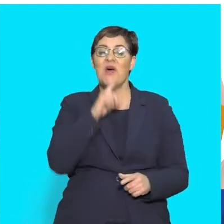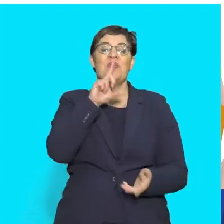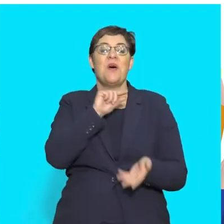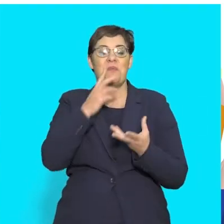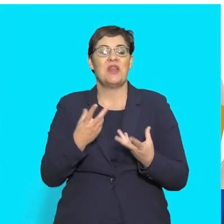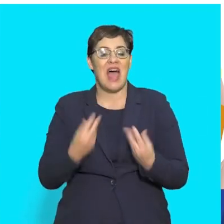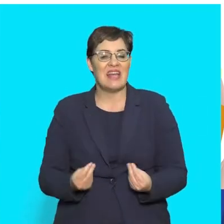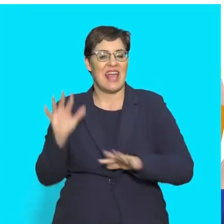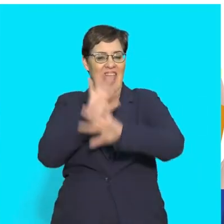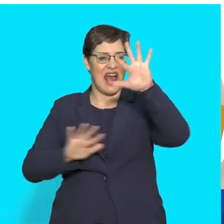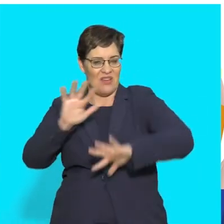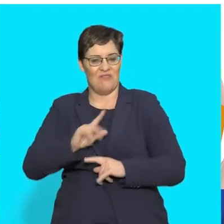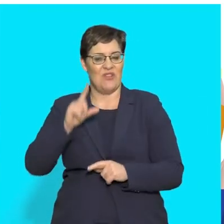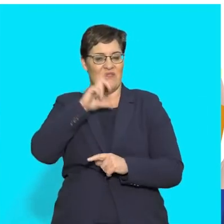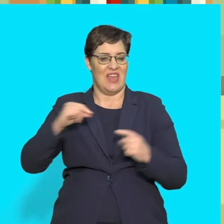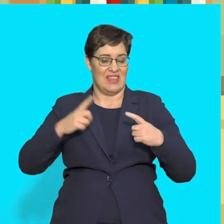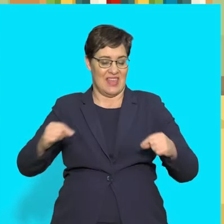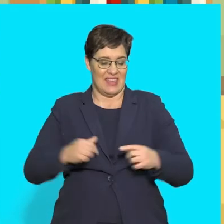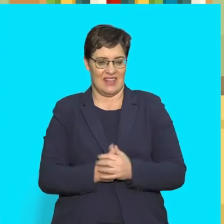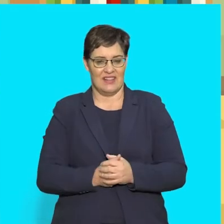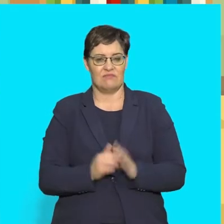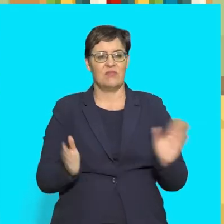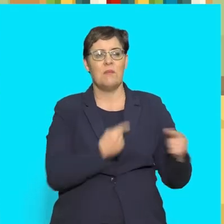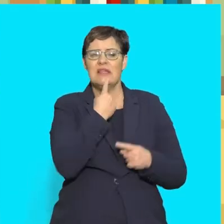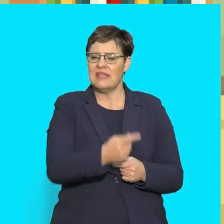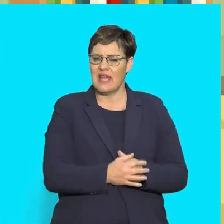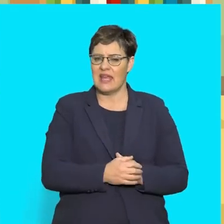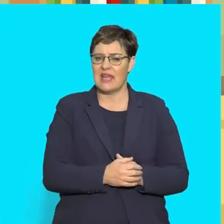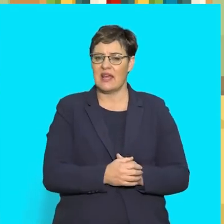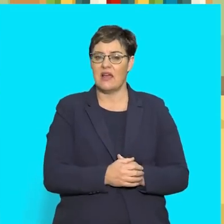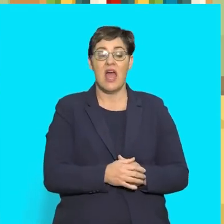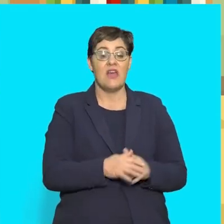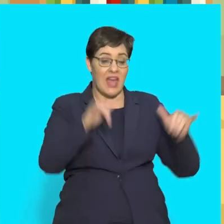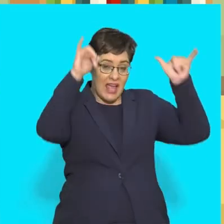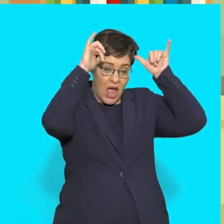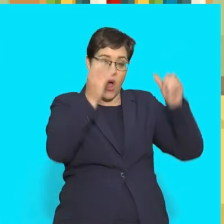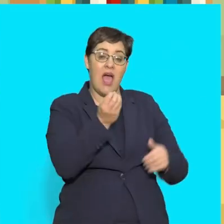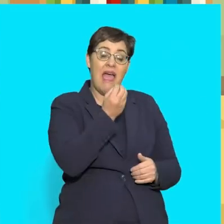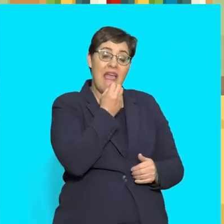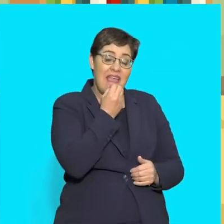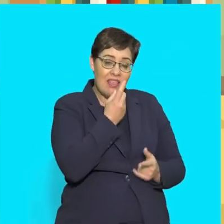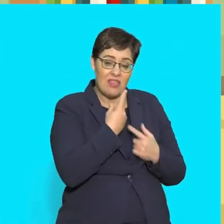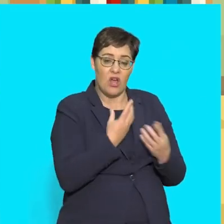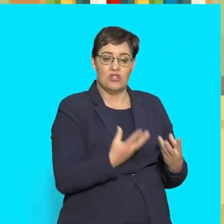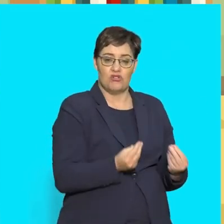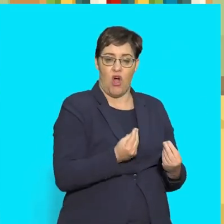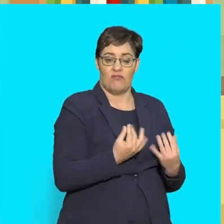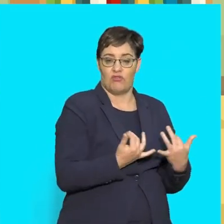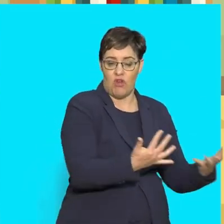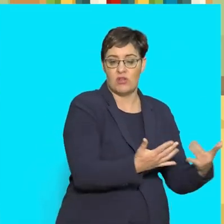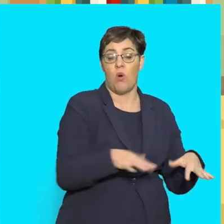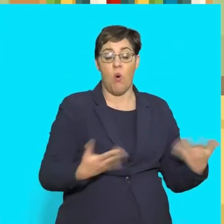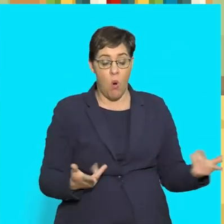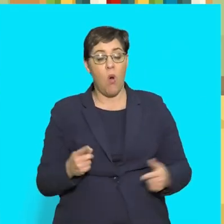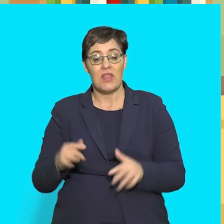Super! The bird has colorful feathers. Do I say, the cow ate the soft grass? Or